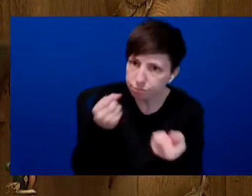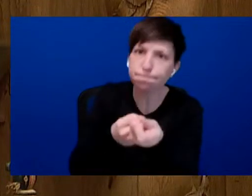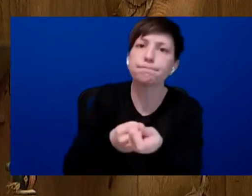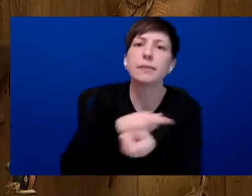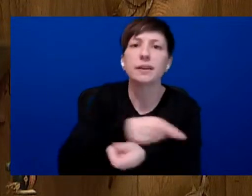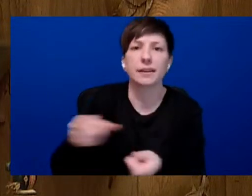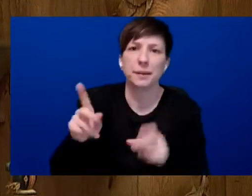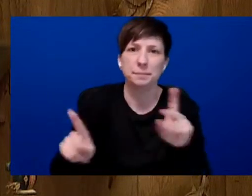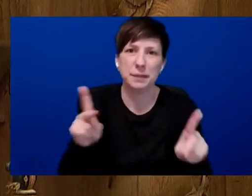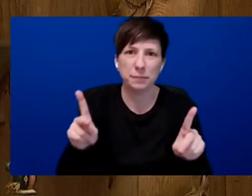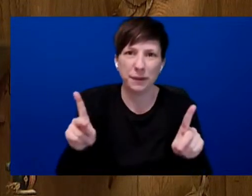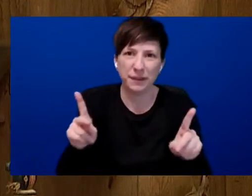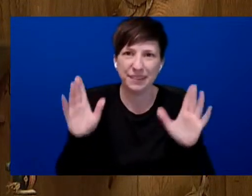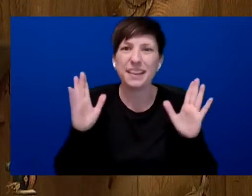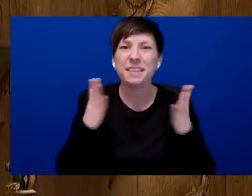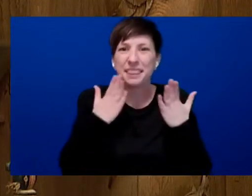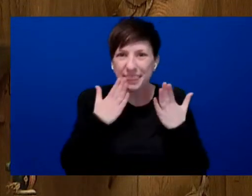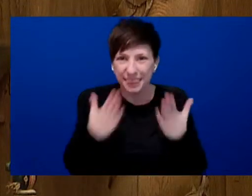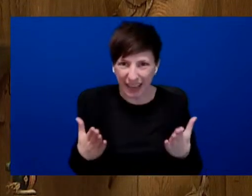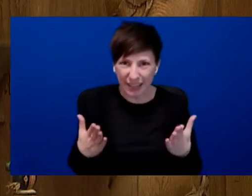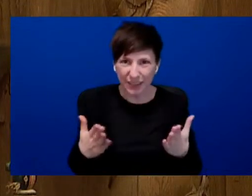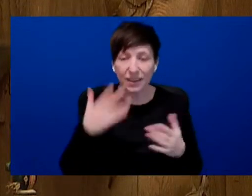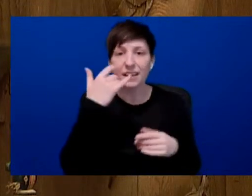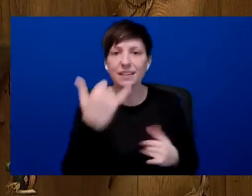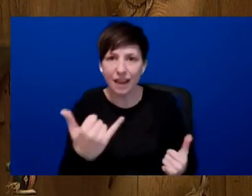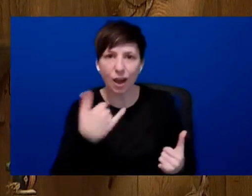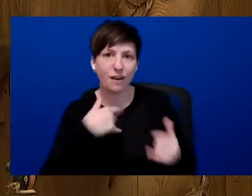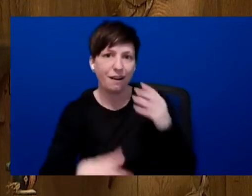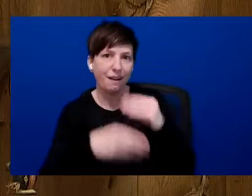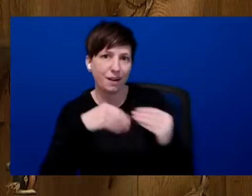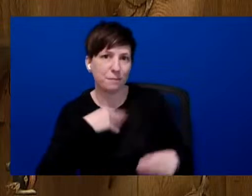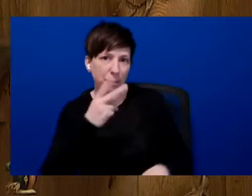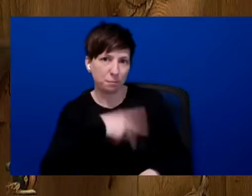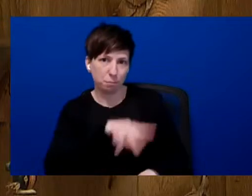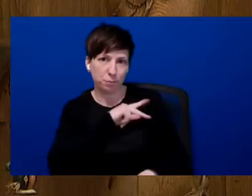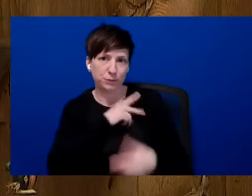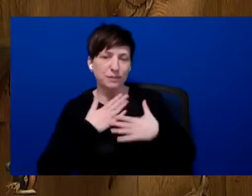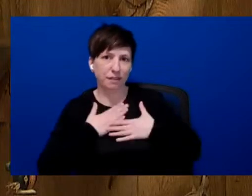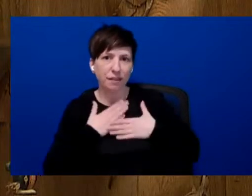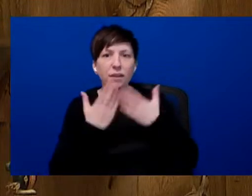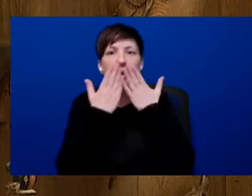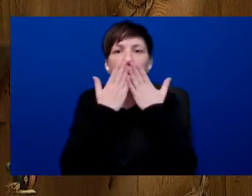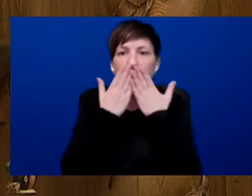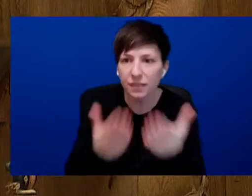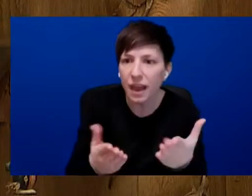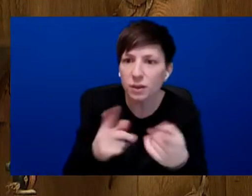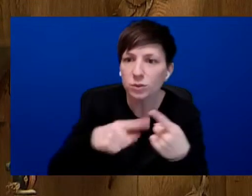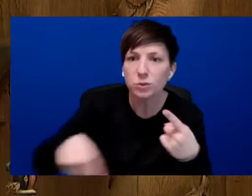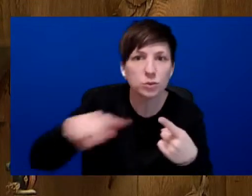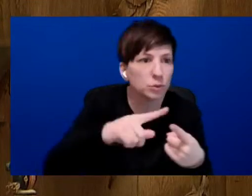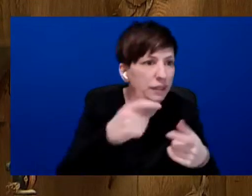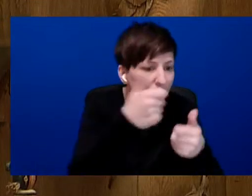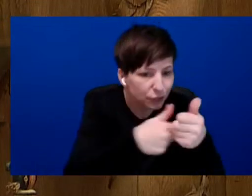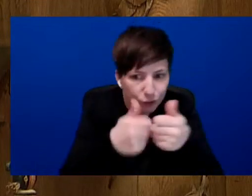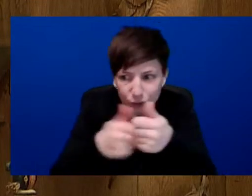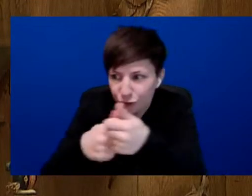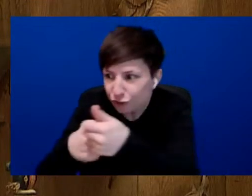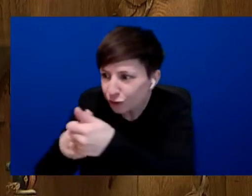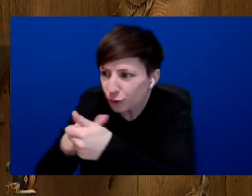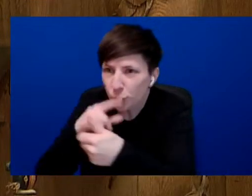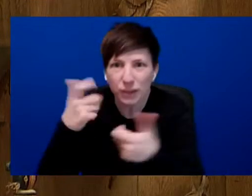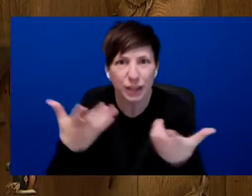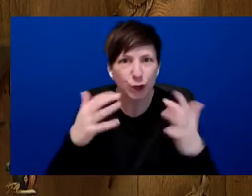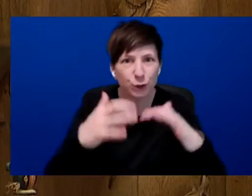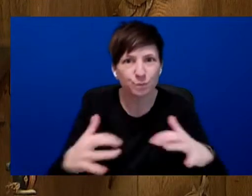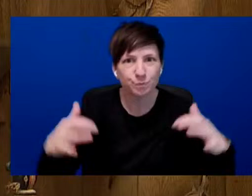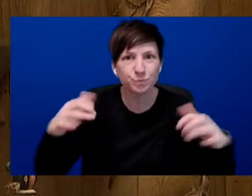And finally, I add my personal thanks to all of you who serve together in BC's Legislative Assembly, indeed to